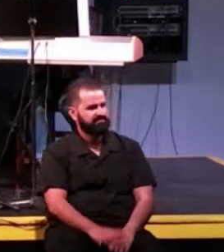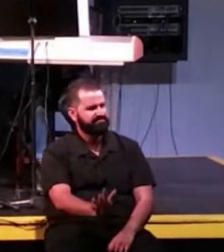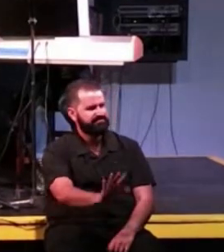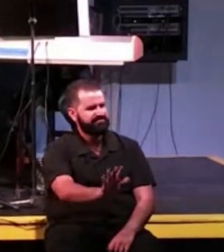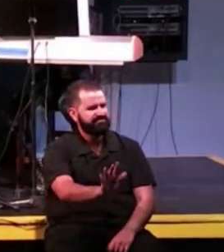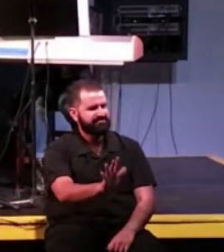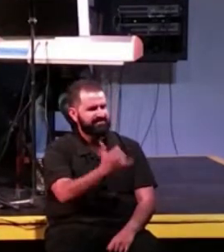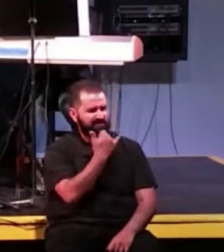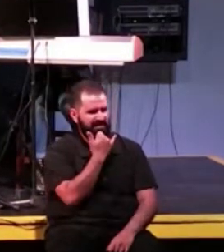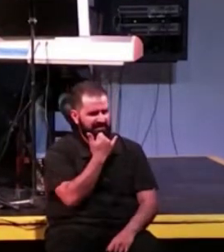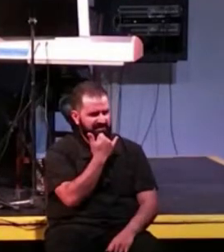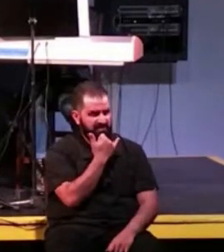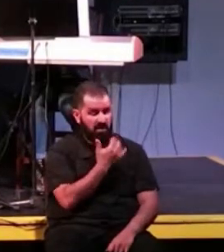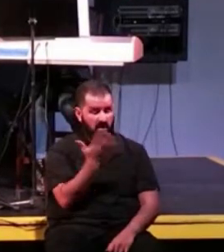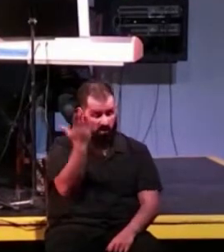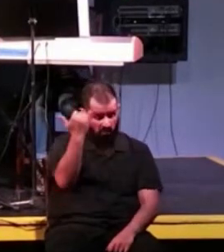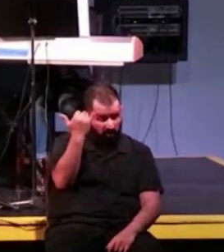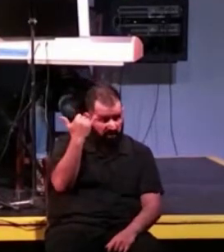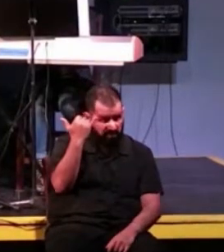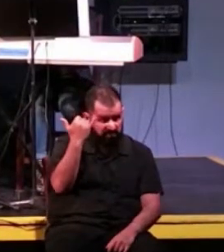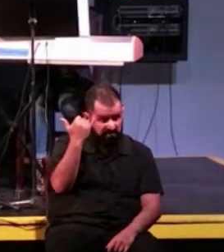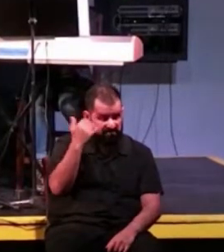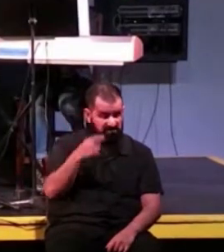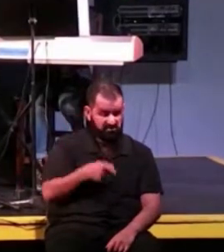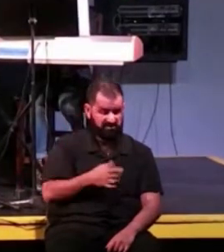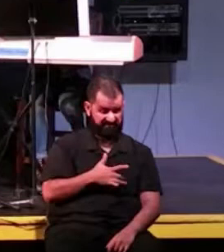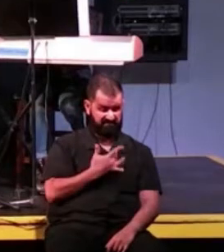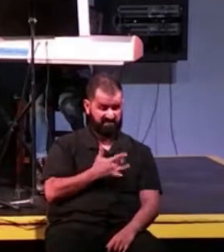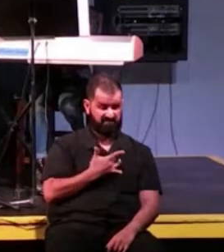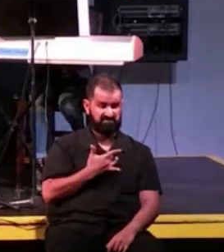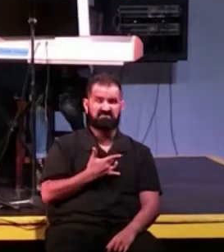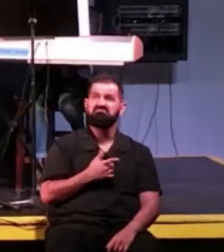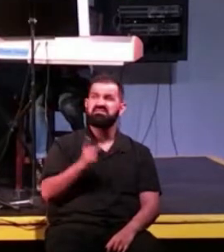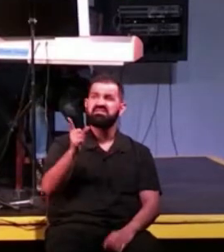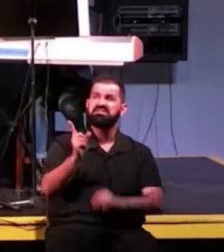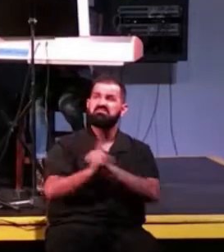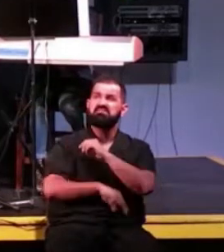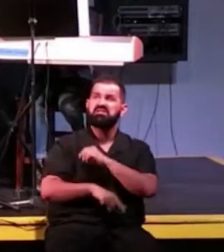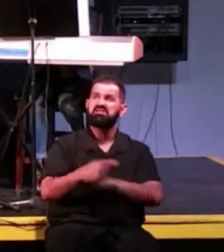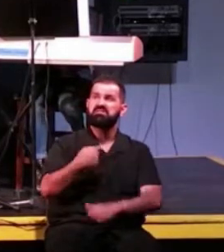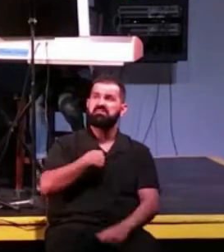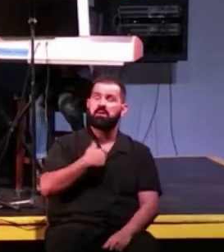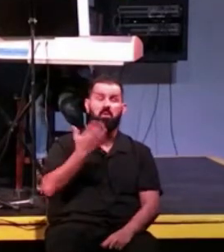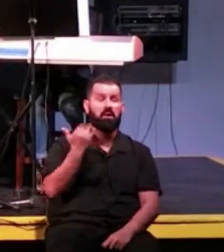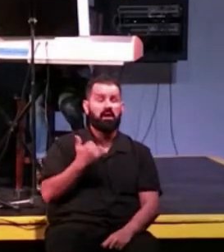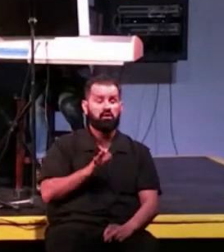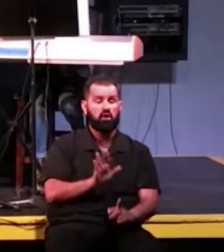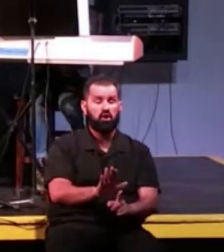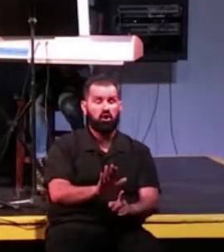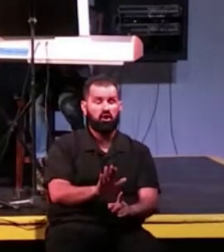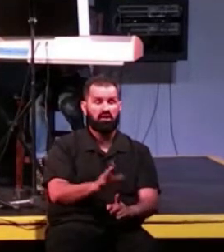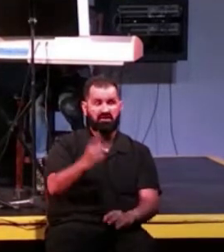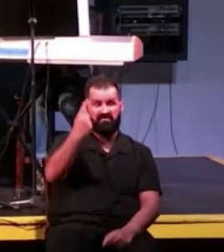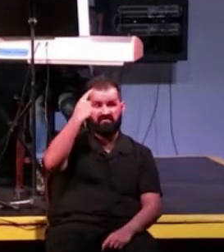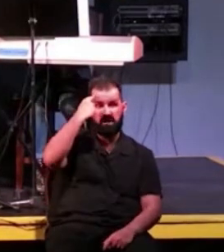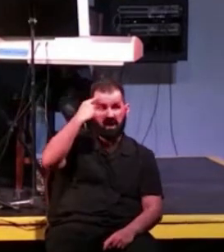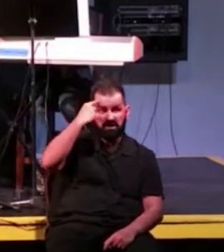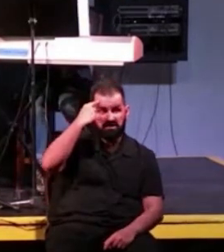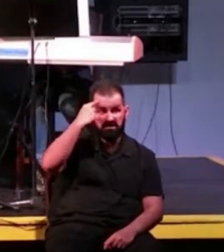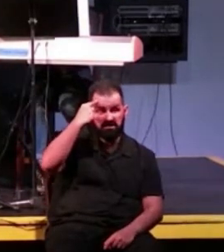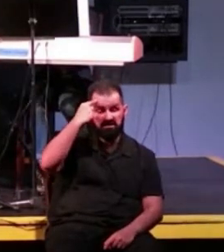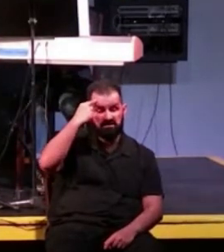And the reason she felt like God was dealing with her is because in Naomi's life, there